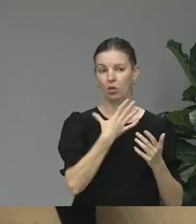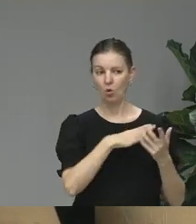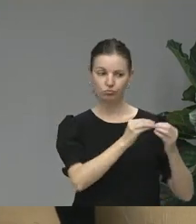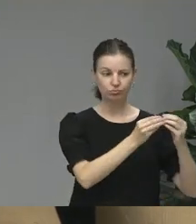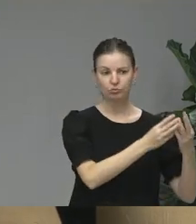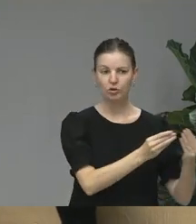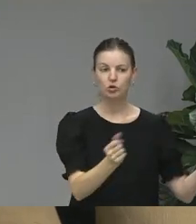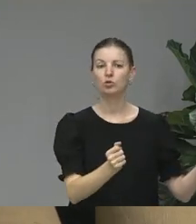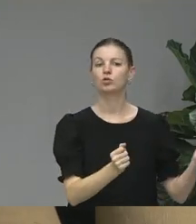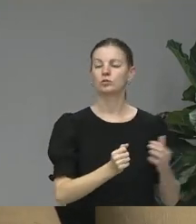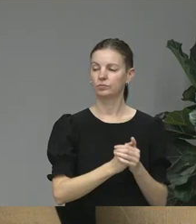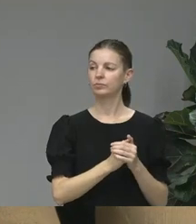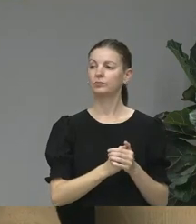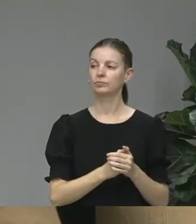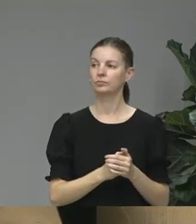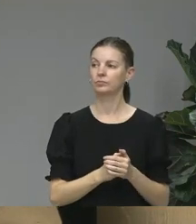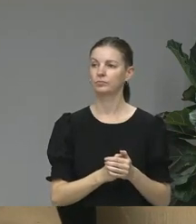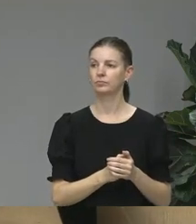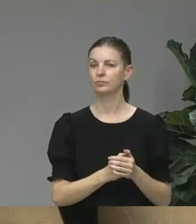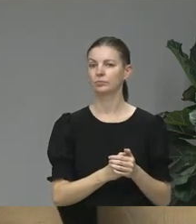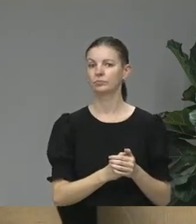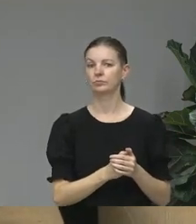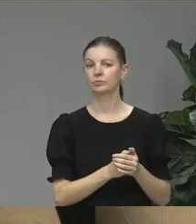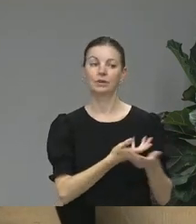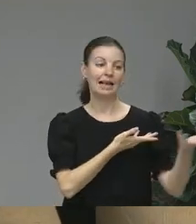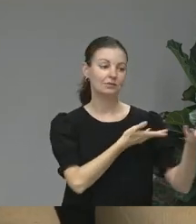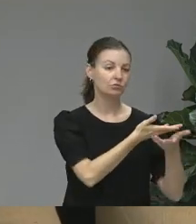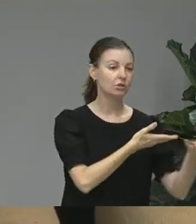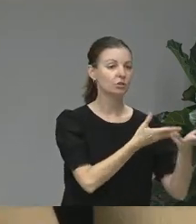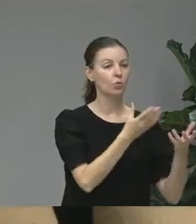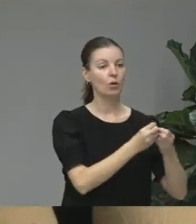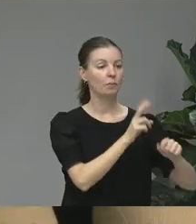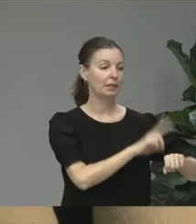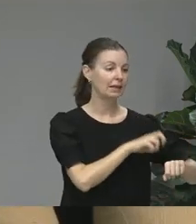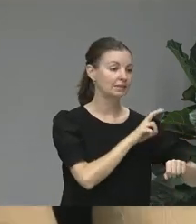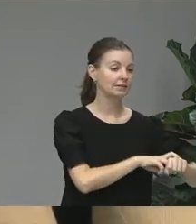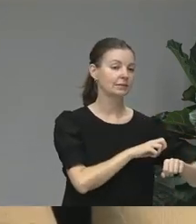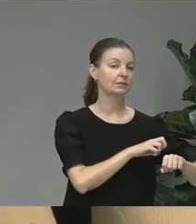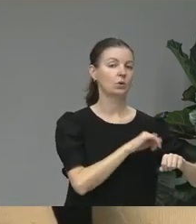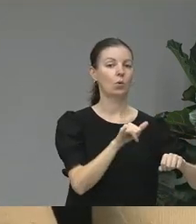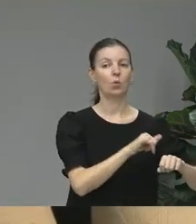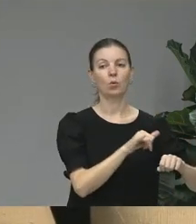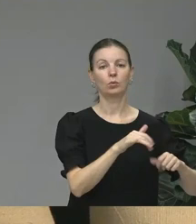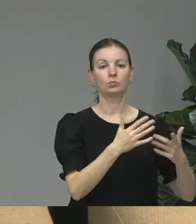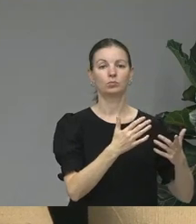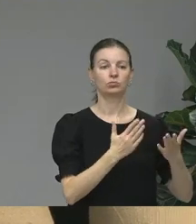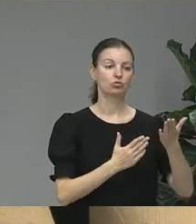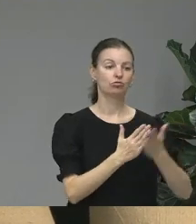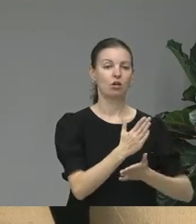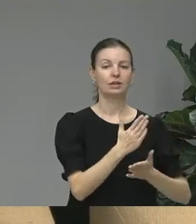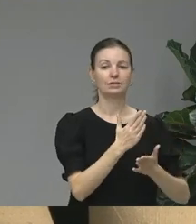resolution from, as I said earlier, from interaction with the police to your rights if